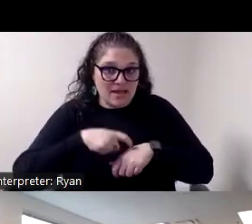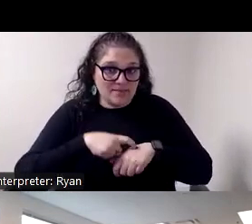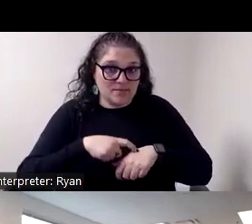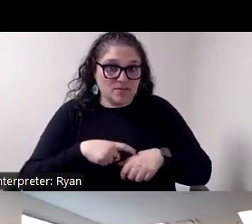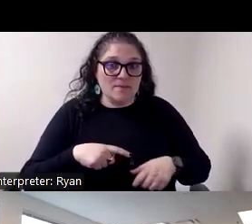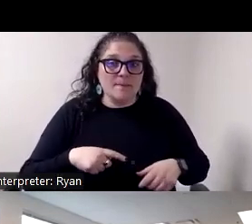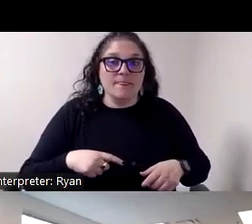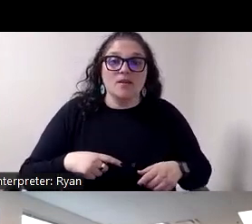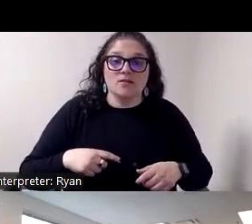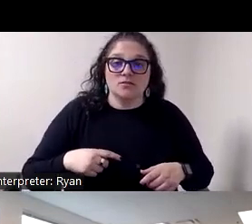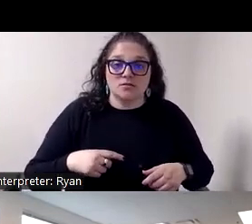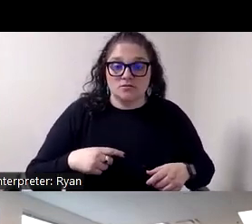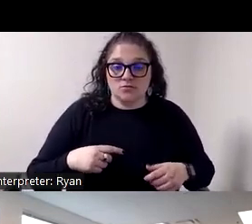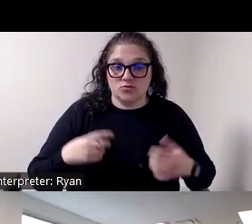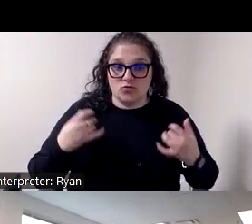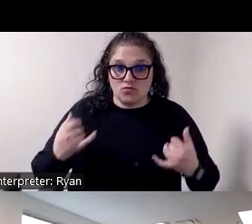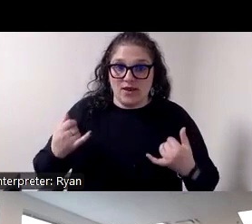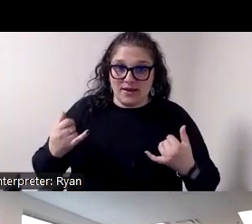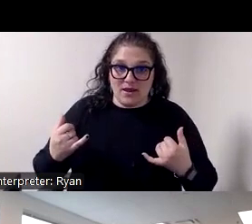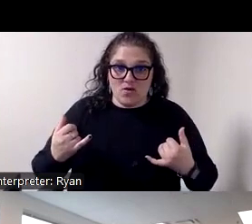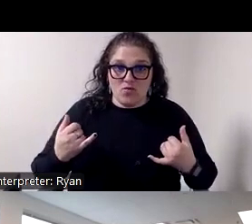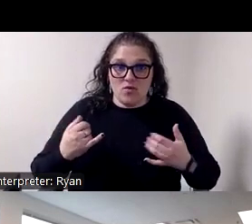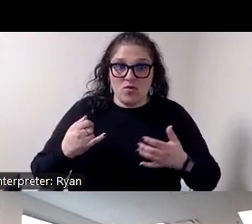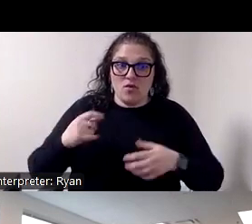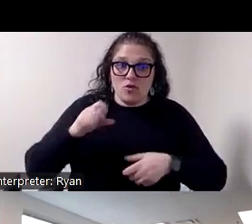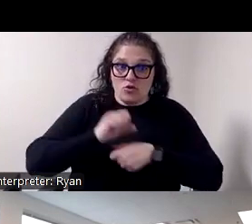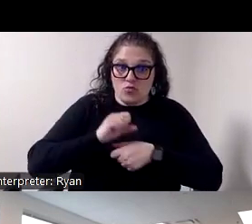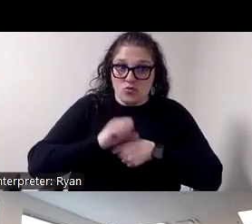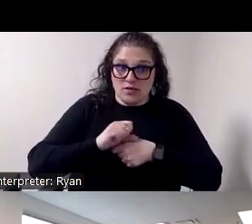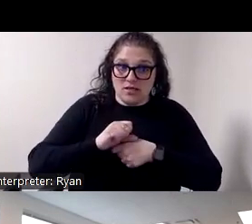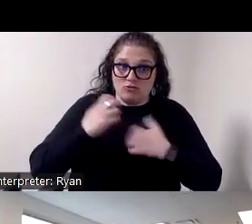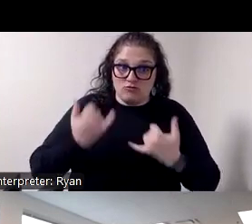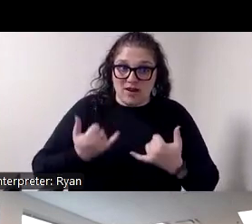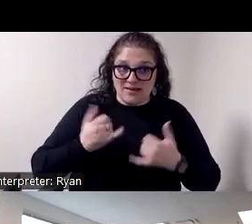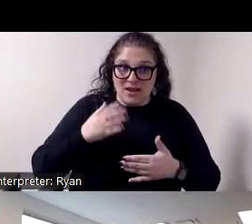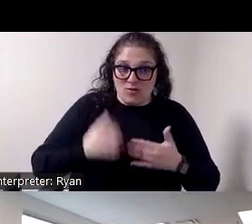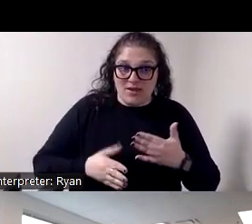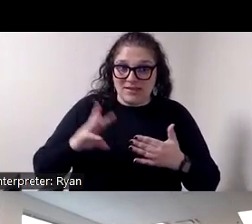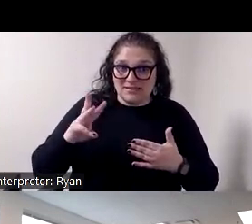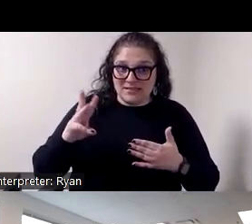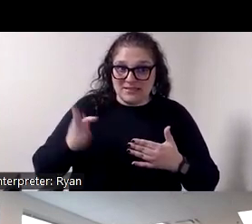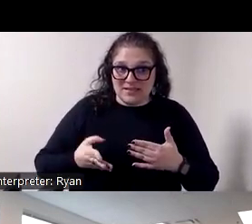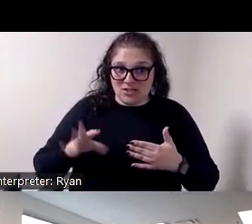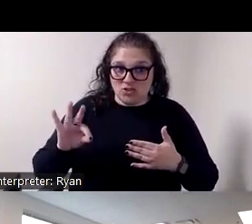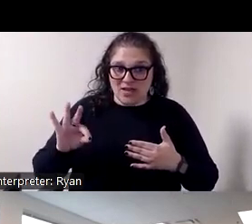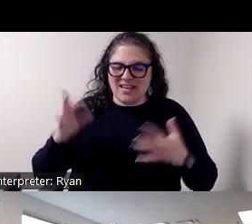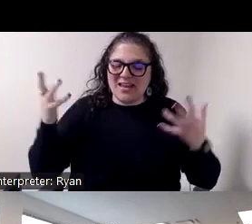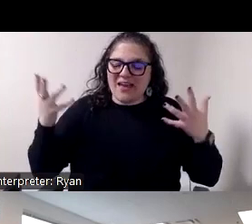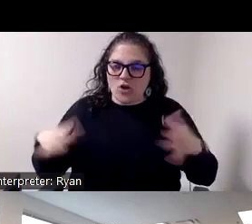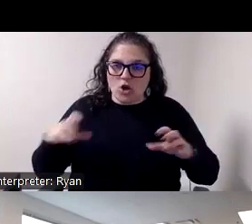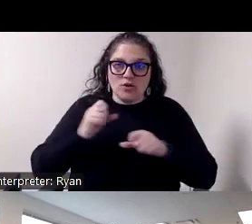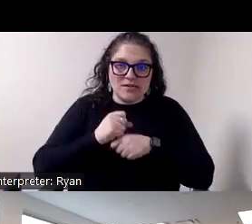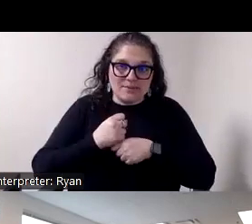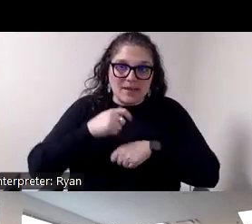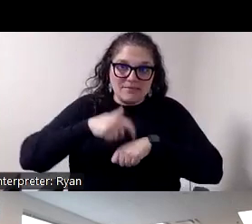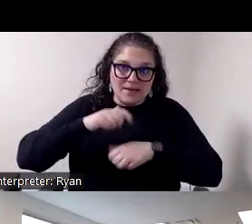for example, since payroll is currently processing pay period ending 6/9, I have already created my timesheet